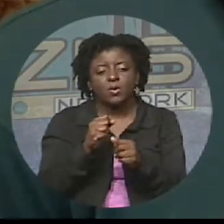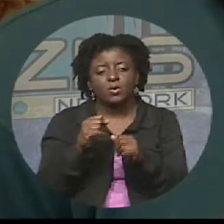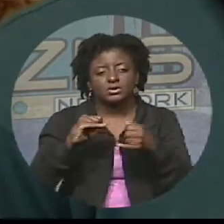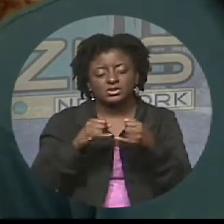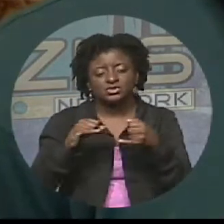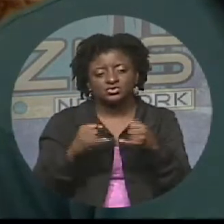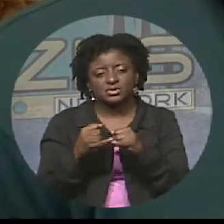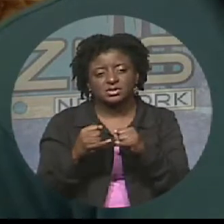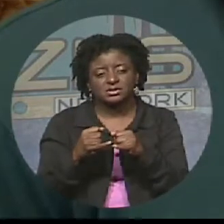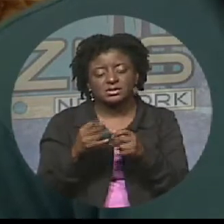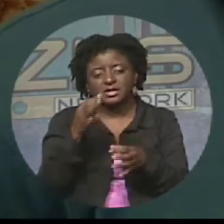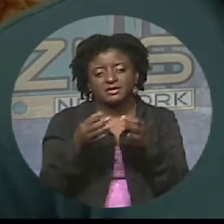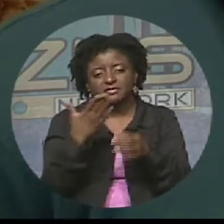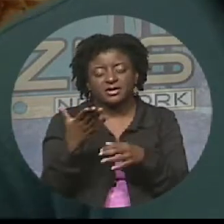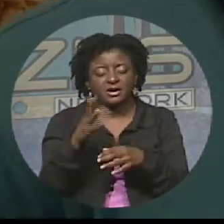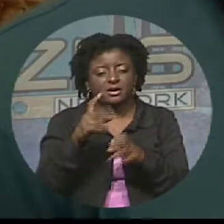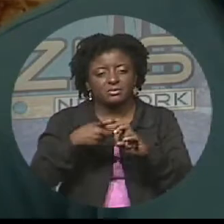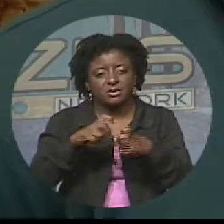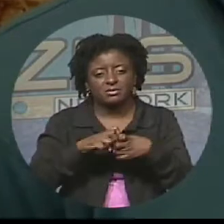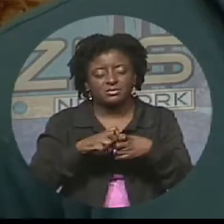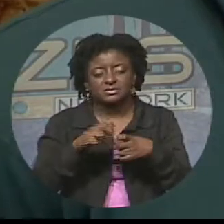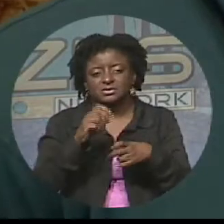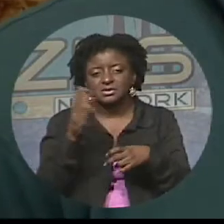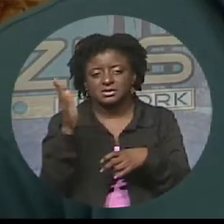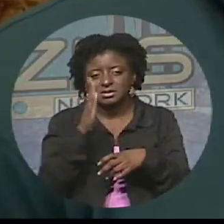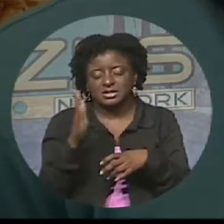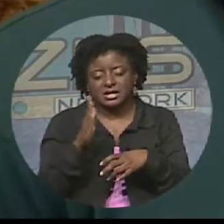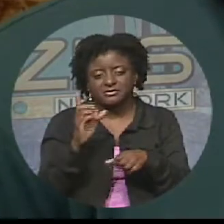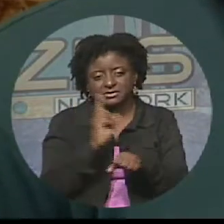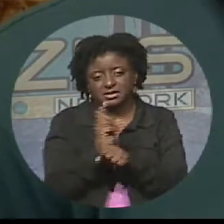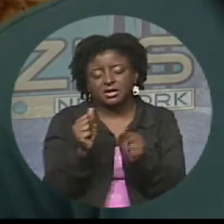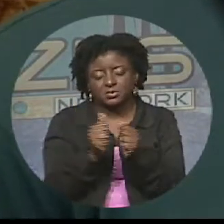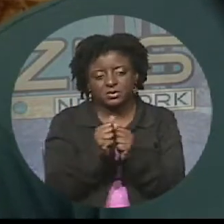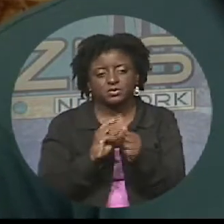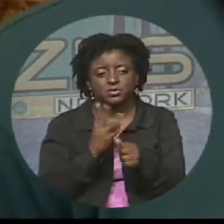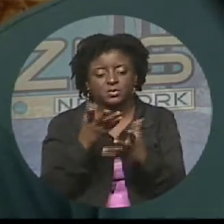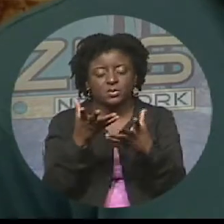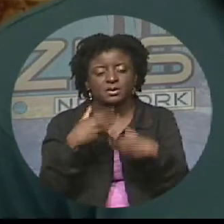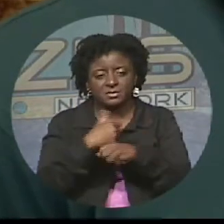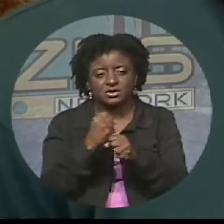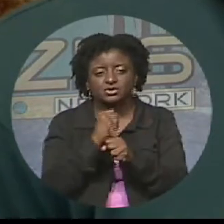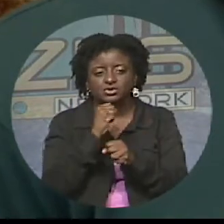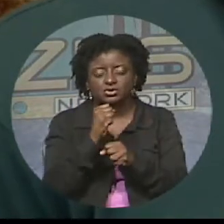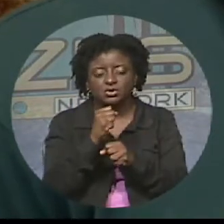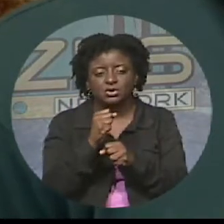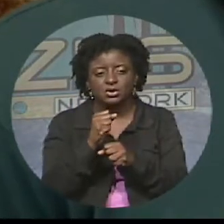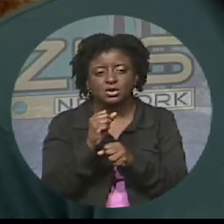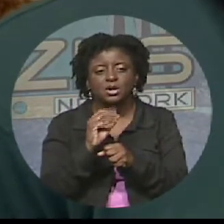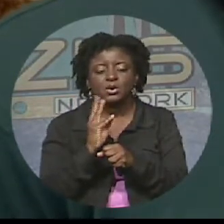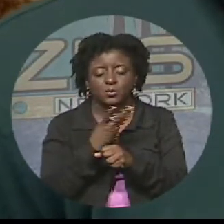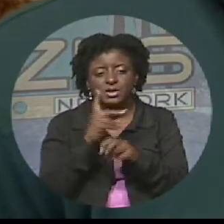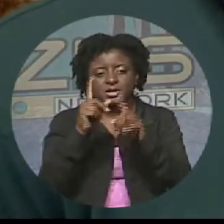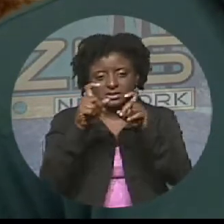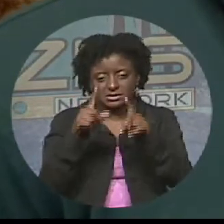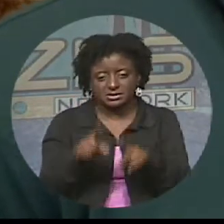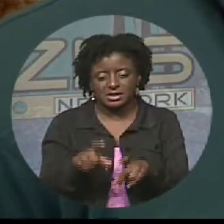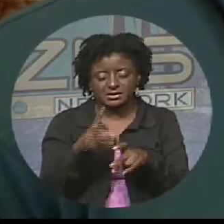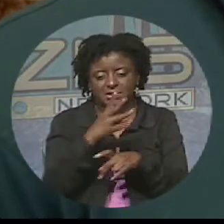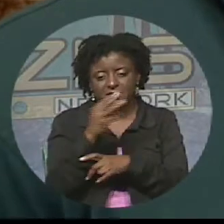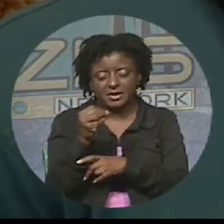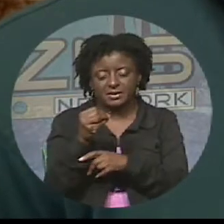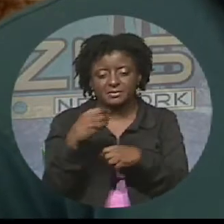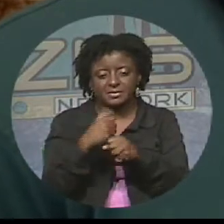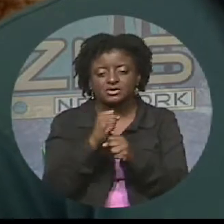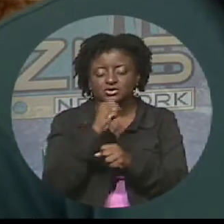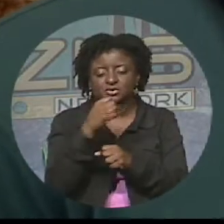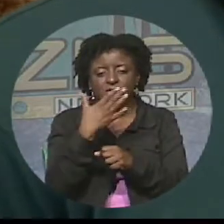that is going on that has not been addressed. We want to make sure that we could assess them, make sure that the core group of muscles that they're using